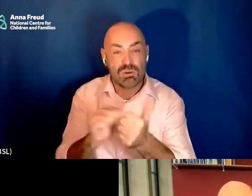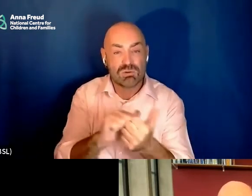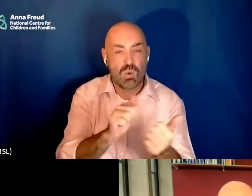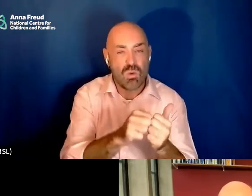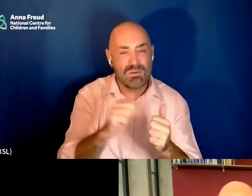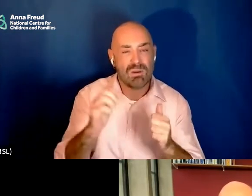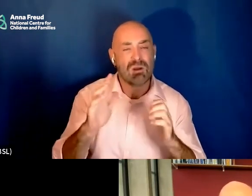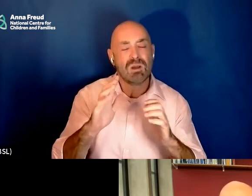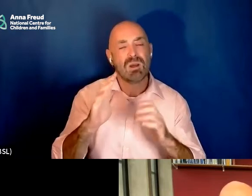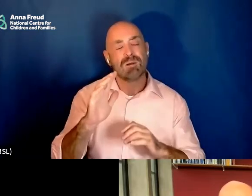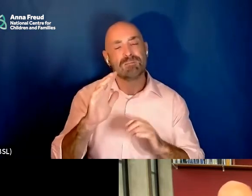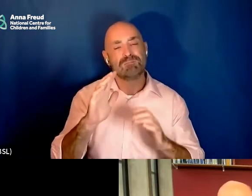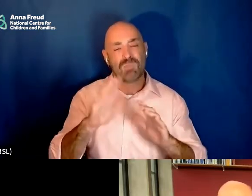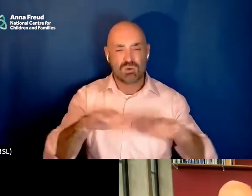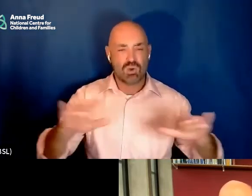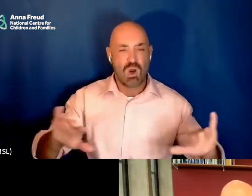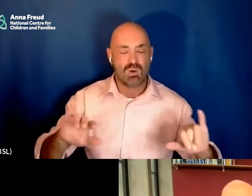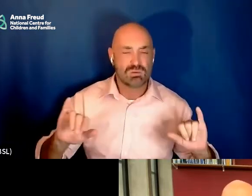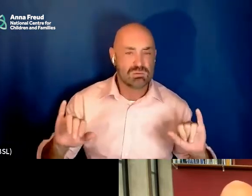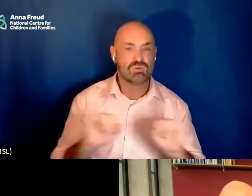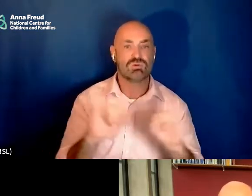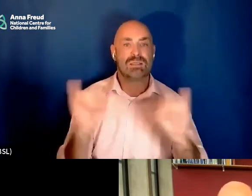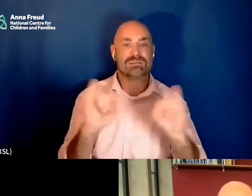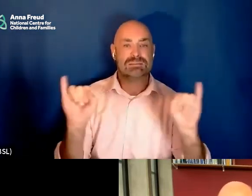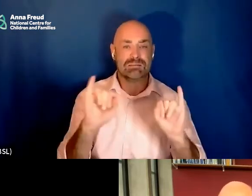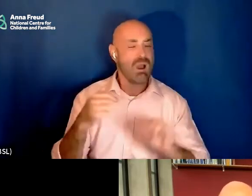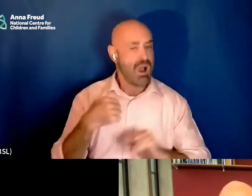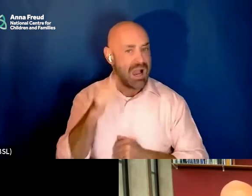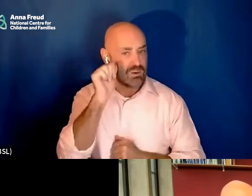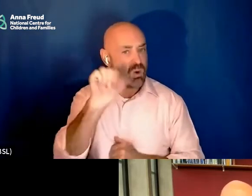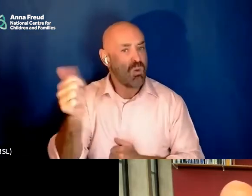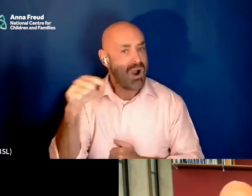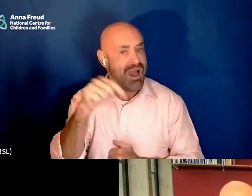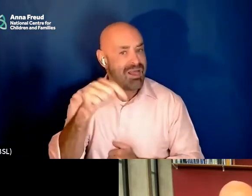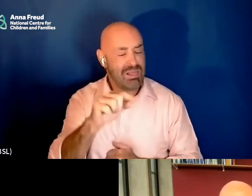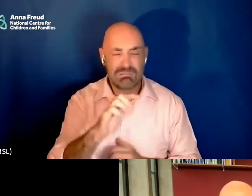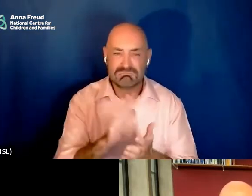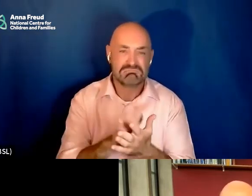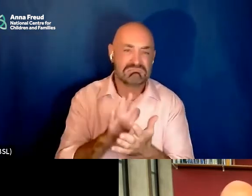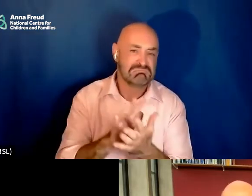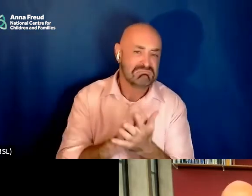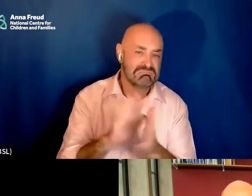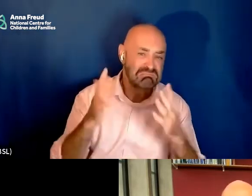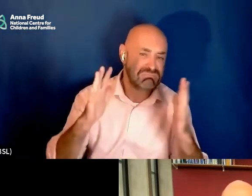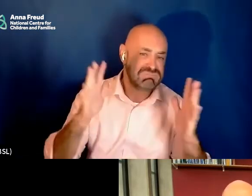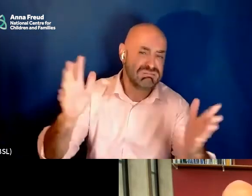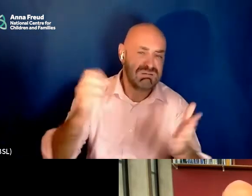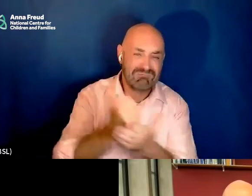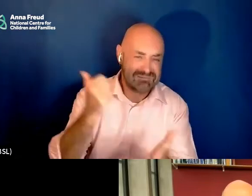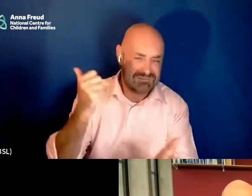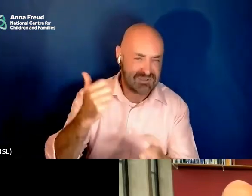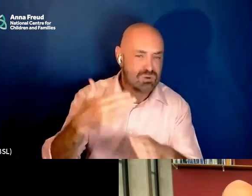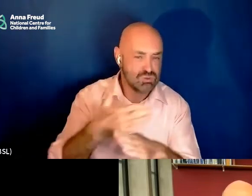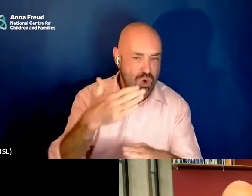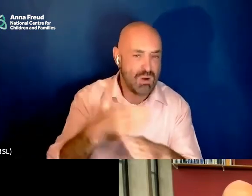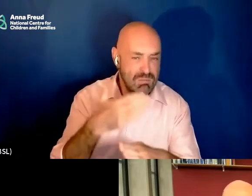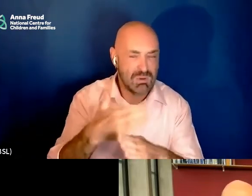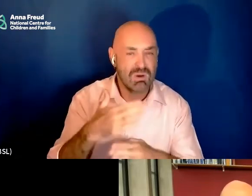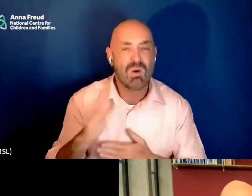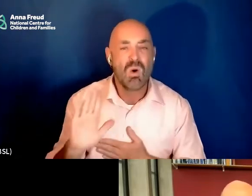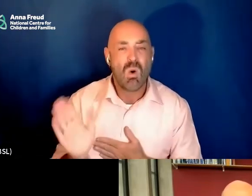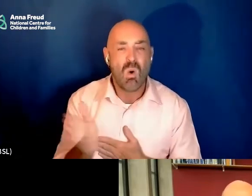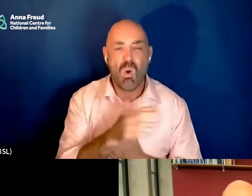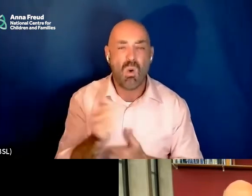Crisis Text Line, which I know well and admire deeply. You do a fantastic job, Emma, and we're all